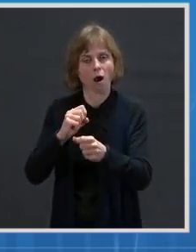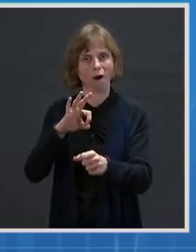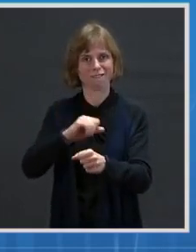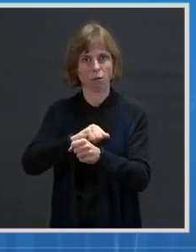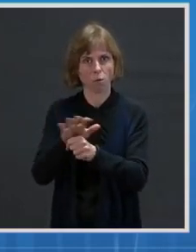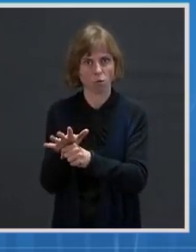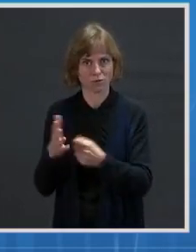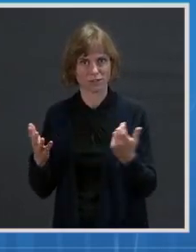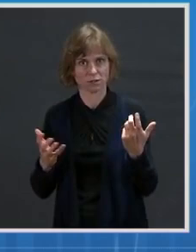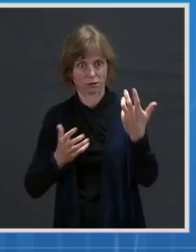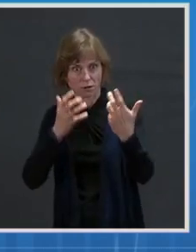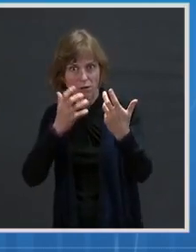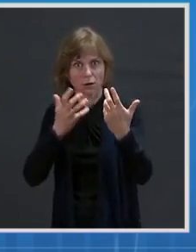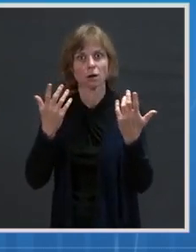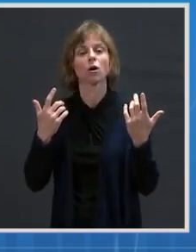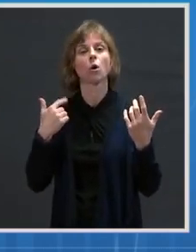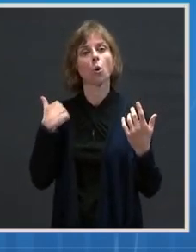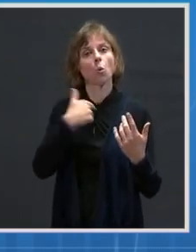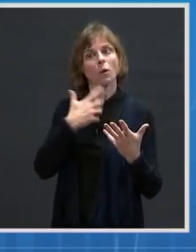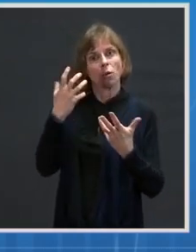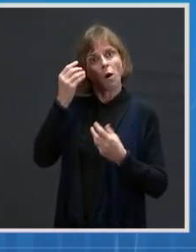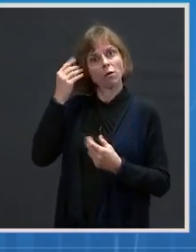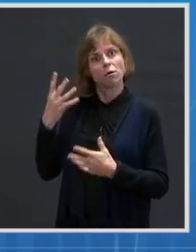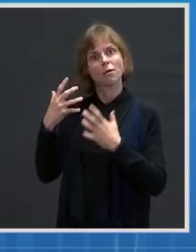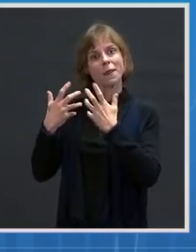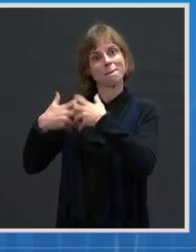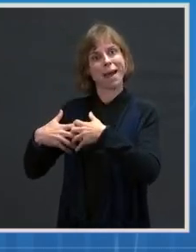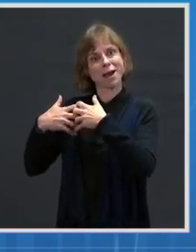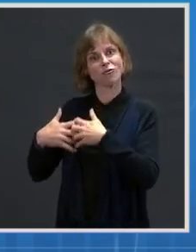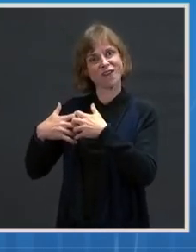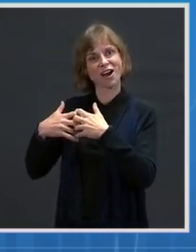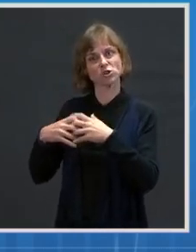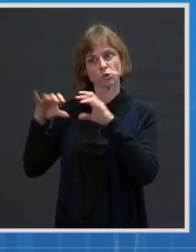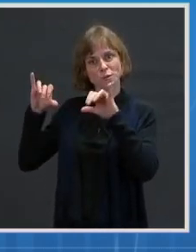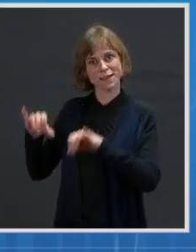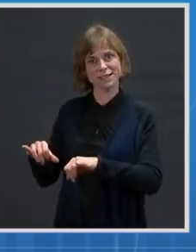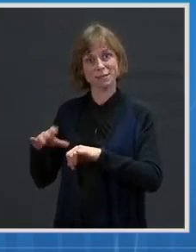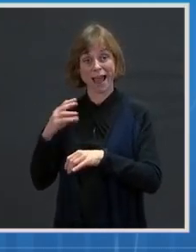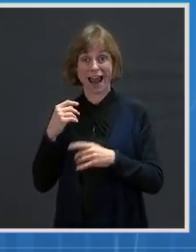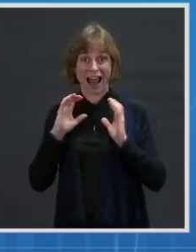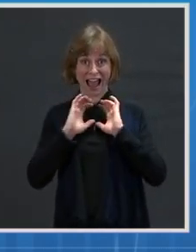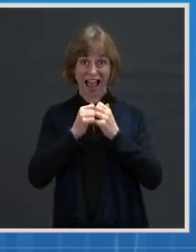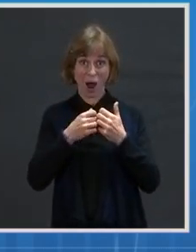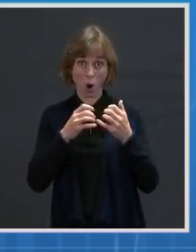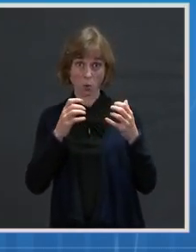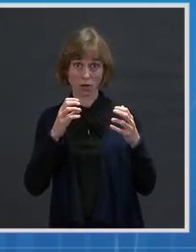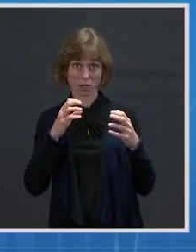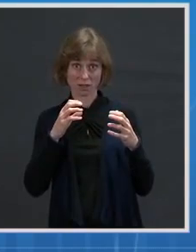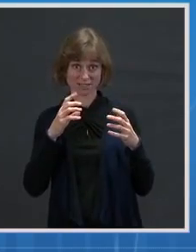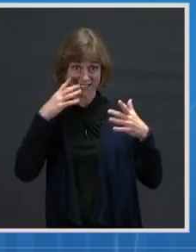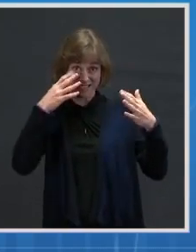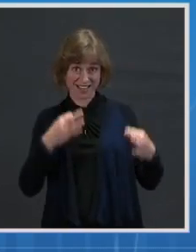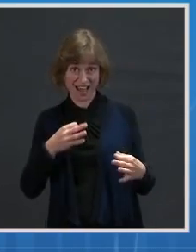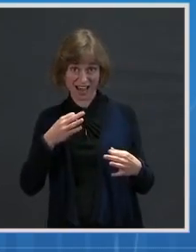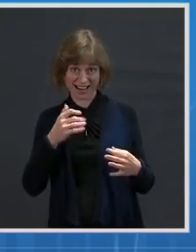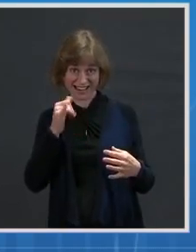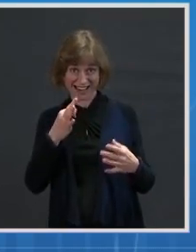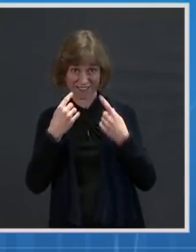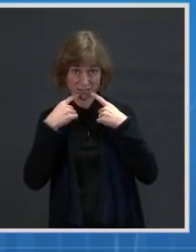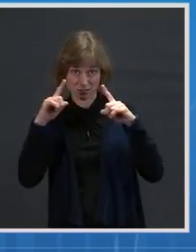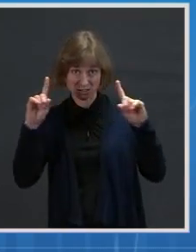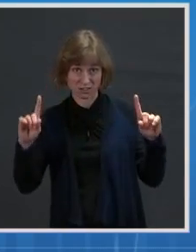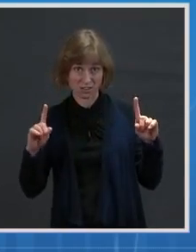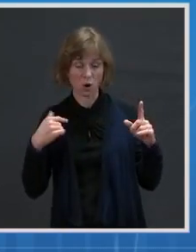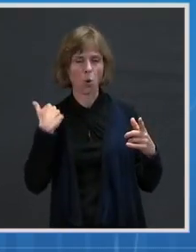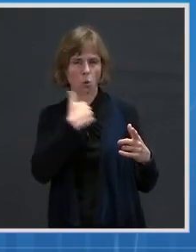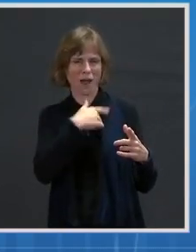manufacturing recommendations to remain the same, and the effectiveness is going to be determined by immunogenicity studies. In